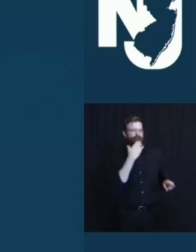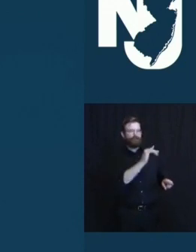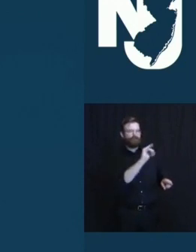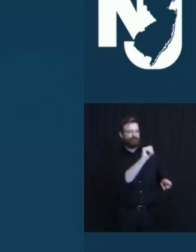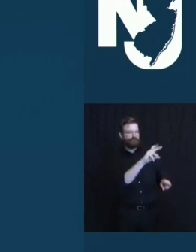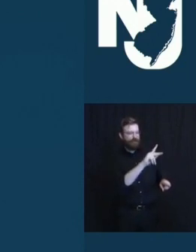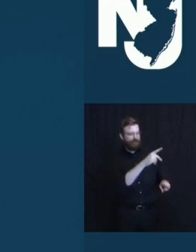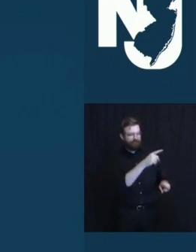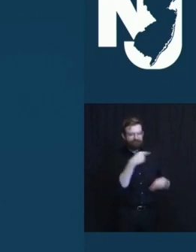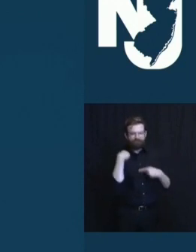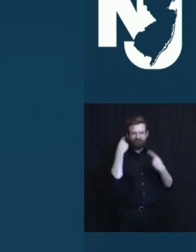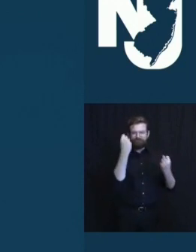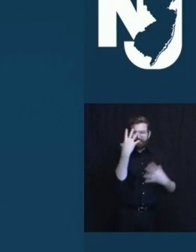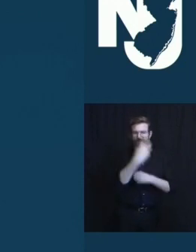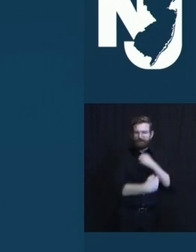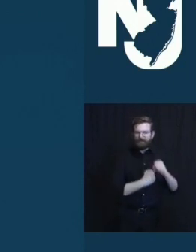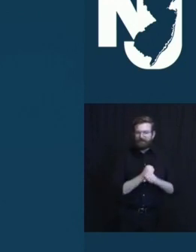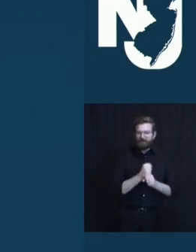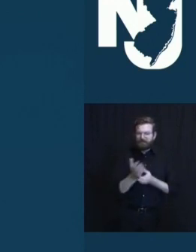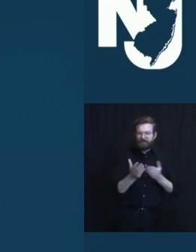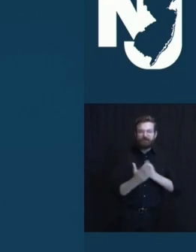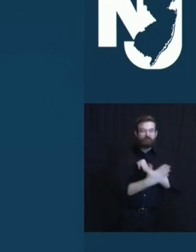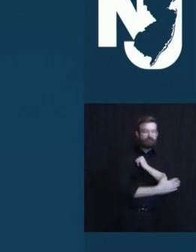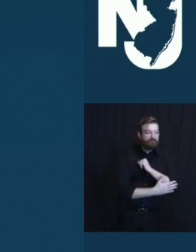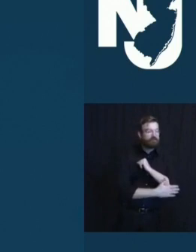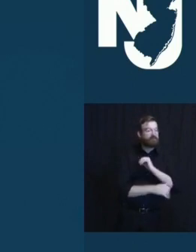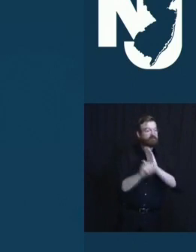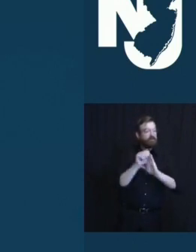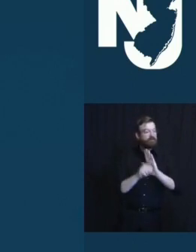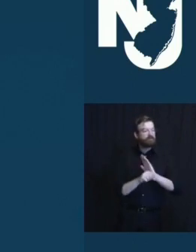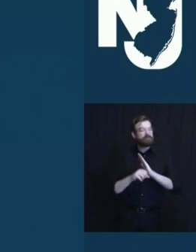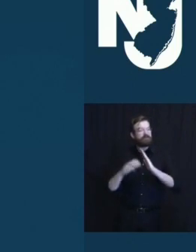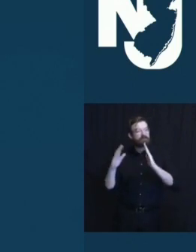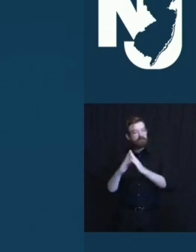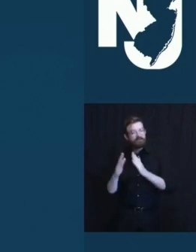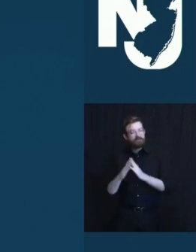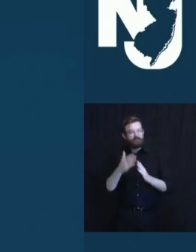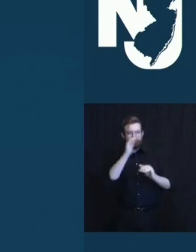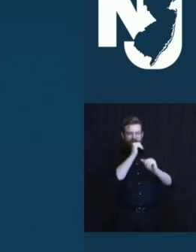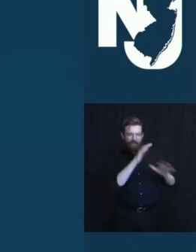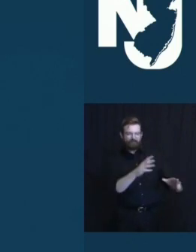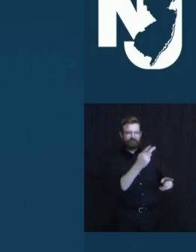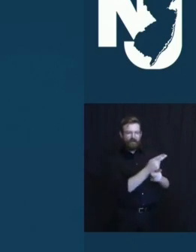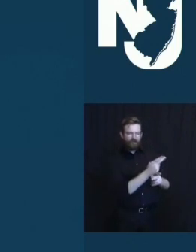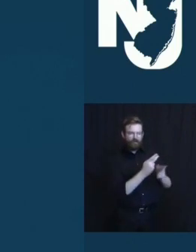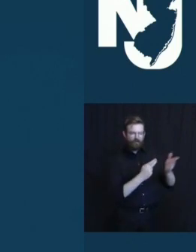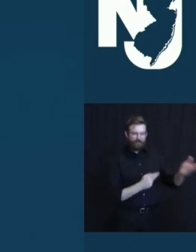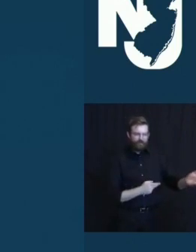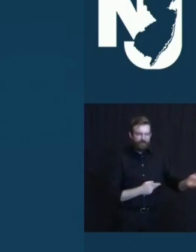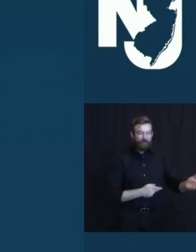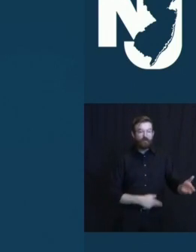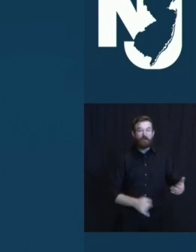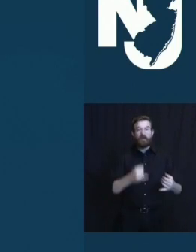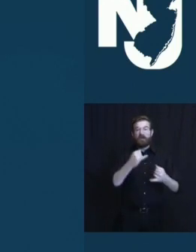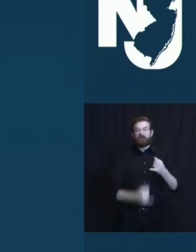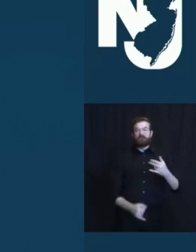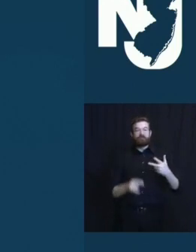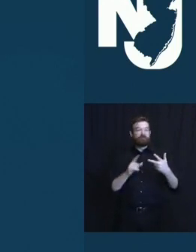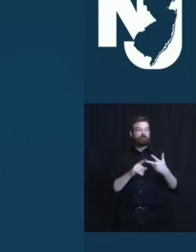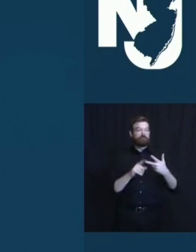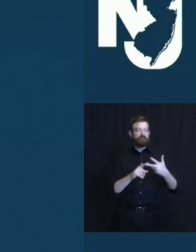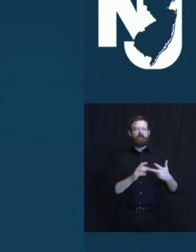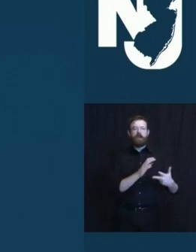Finally, today, we recall Highland Park Councilwoman Susie Welkowitz, who passed away 1 week ago after